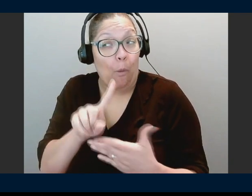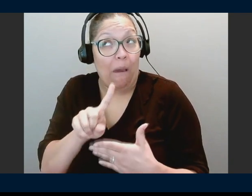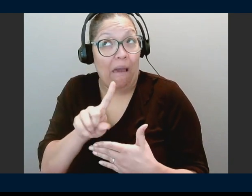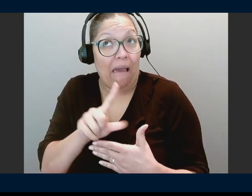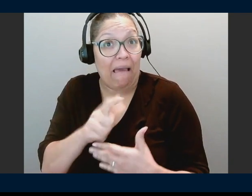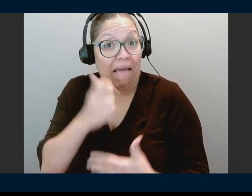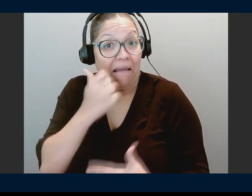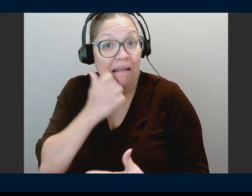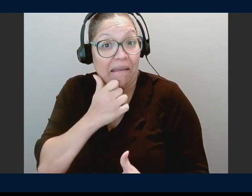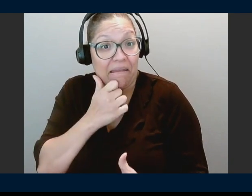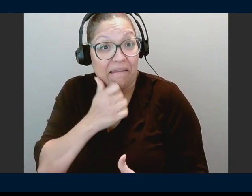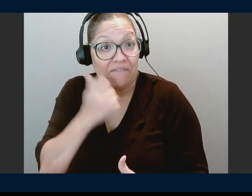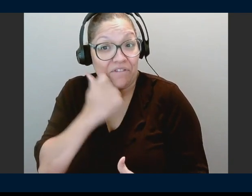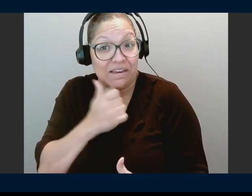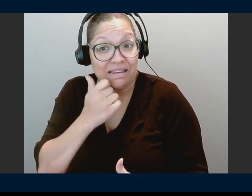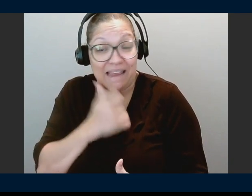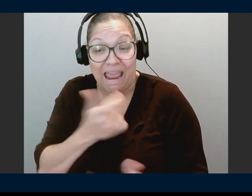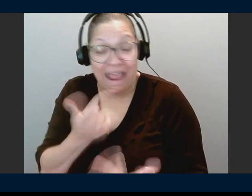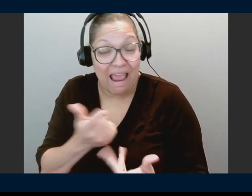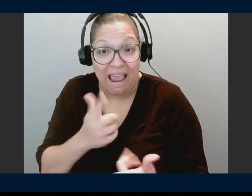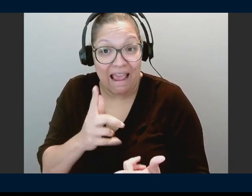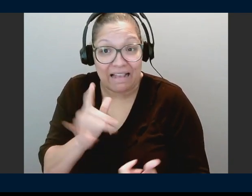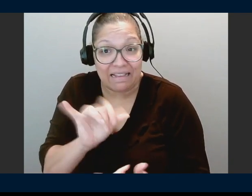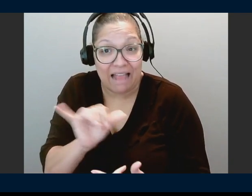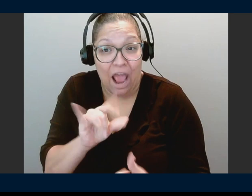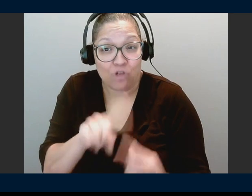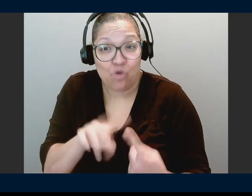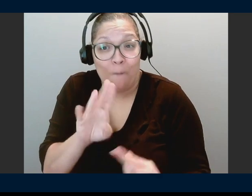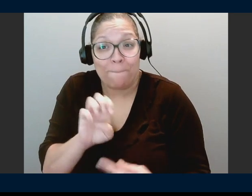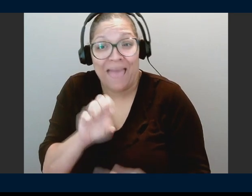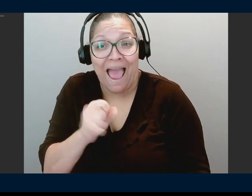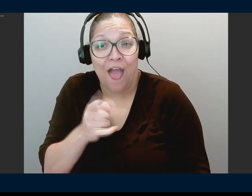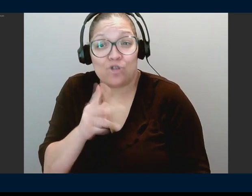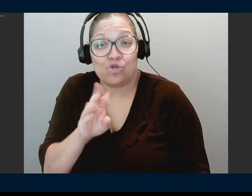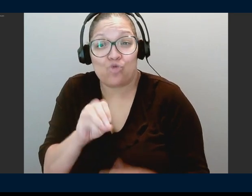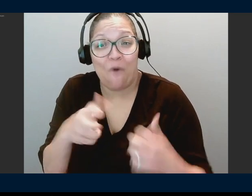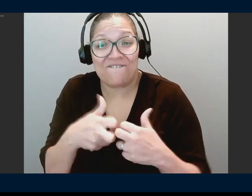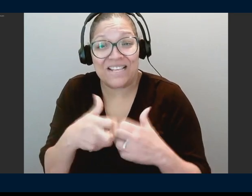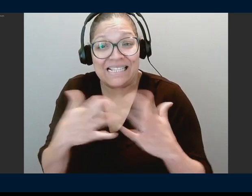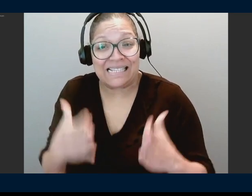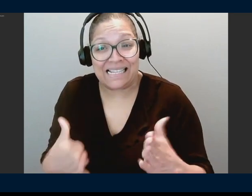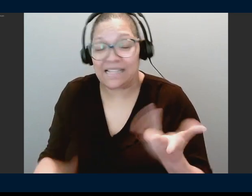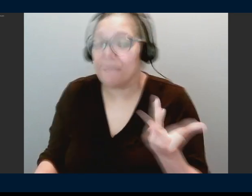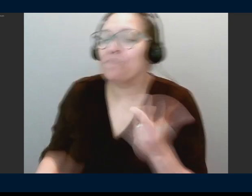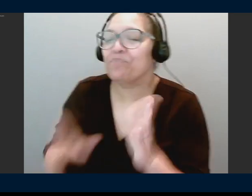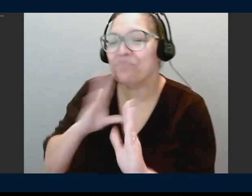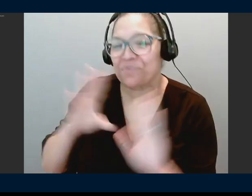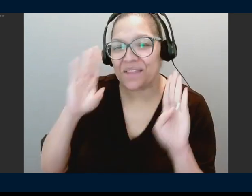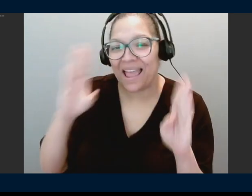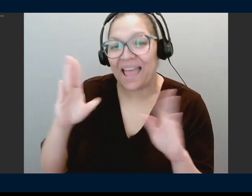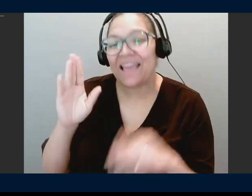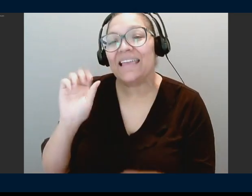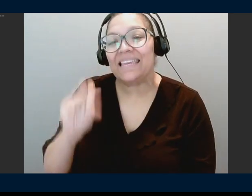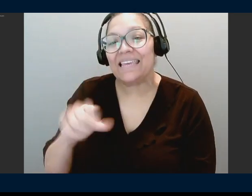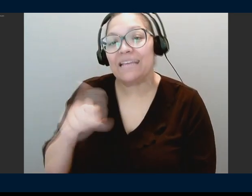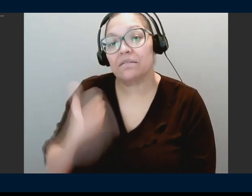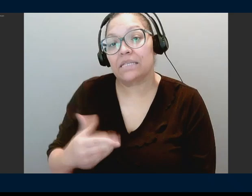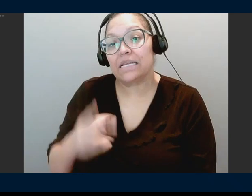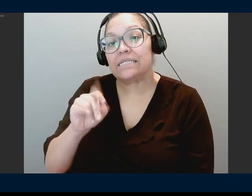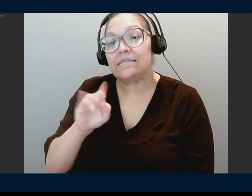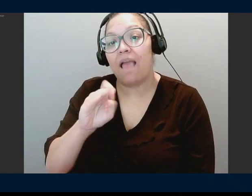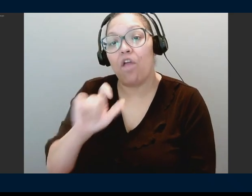is being an astrophysicist. Sure. Hi. Hi there. Yeah. So I'm Daniel